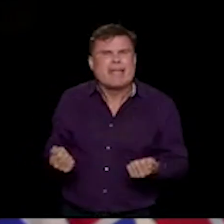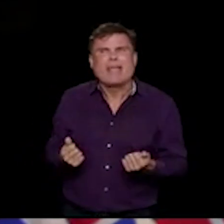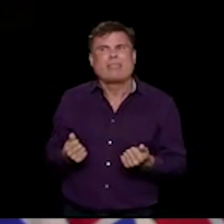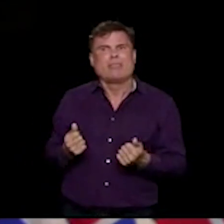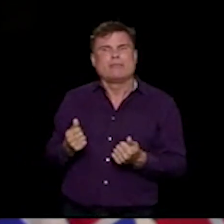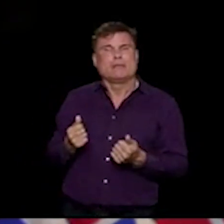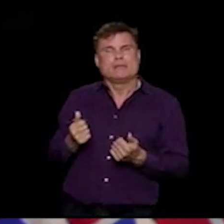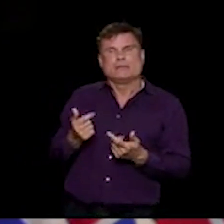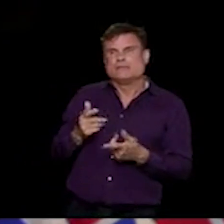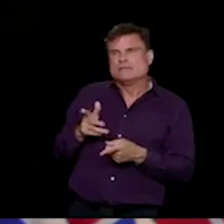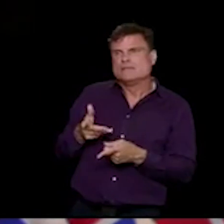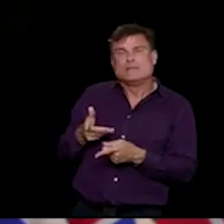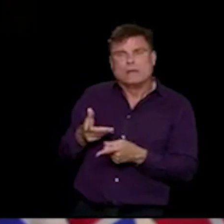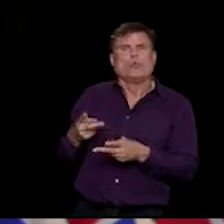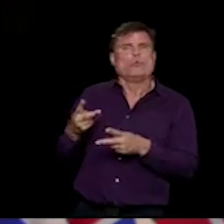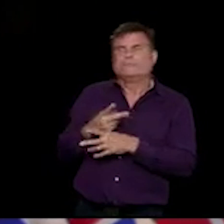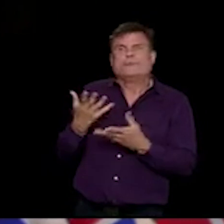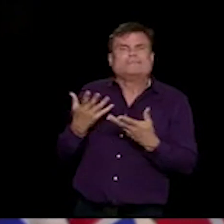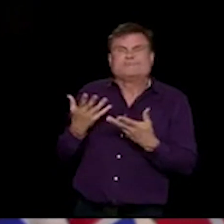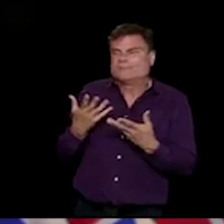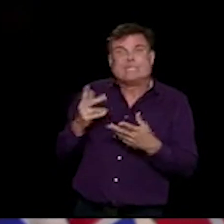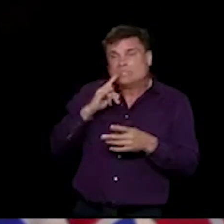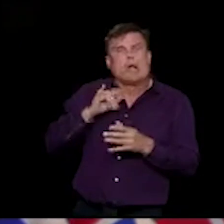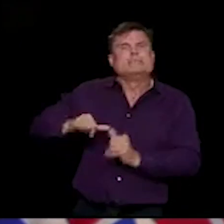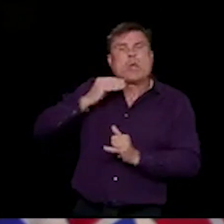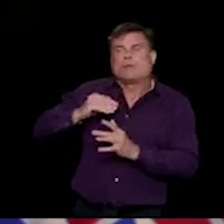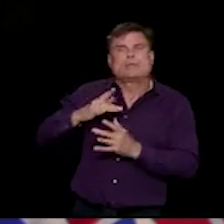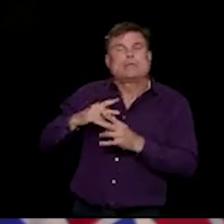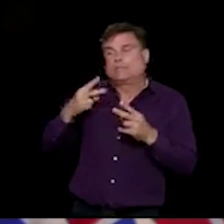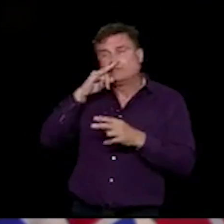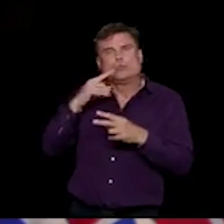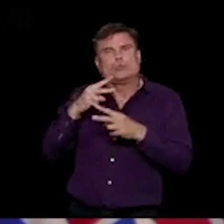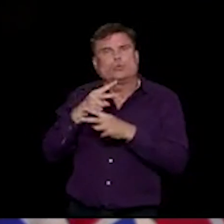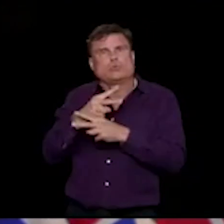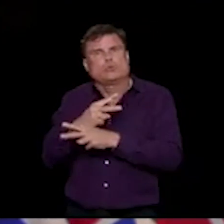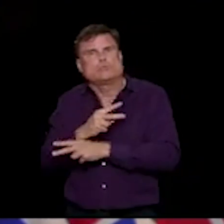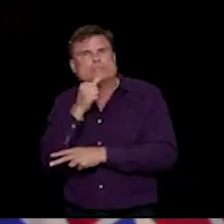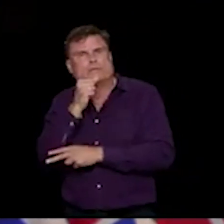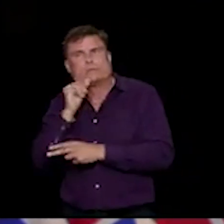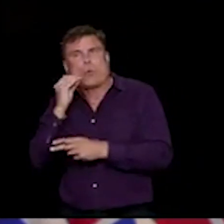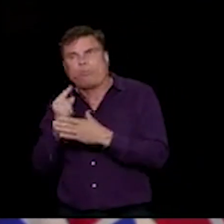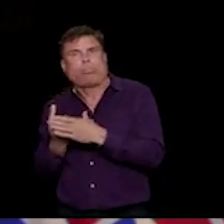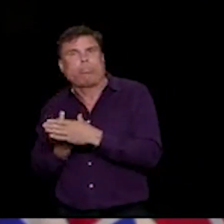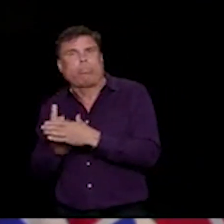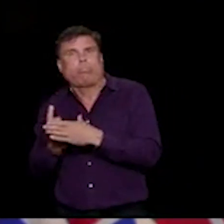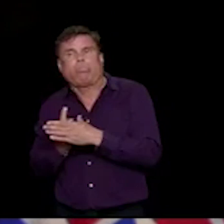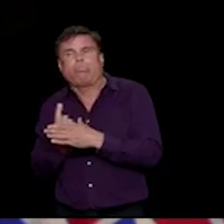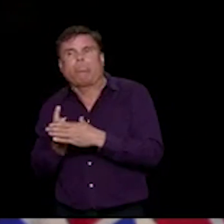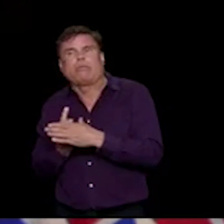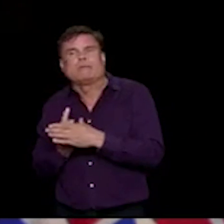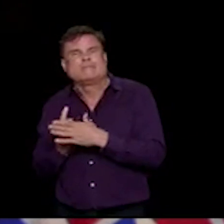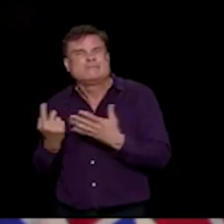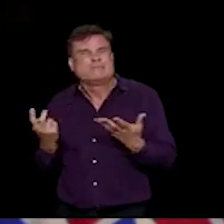not saying that every child has to be in there. That is not what the plan says. The plan says the aim is to support every